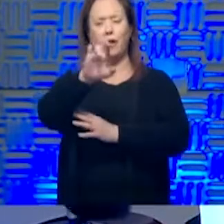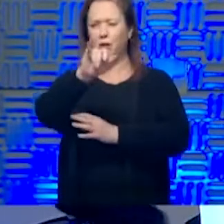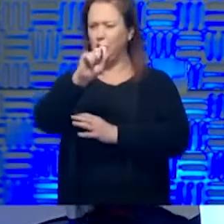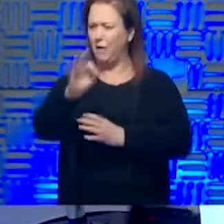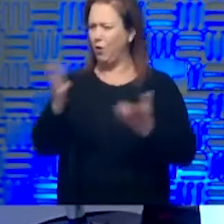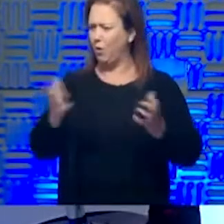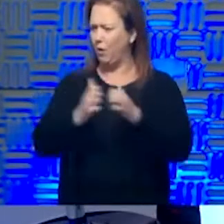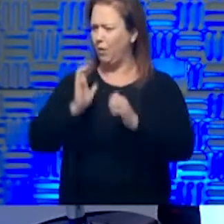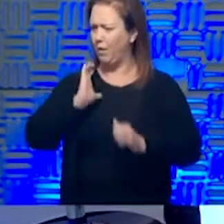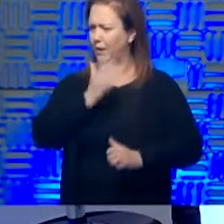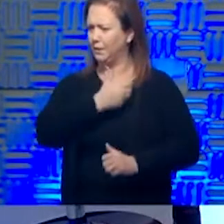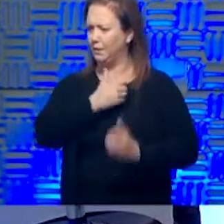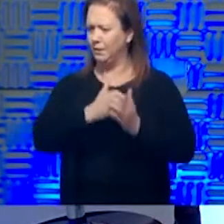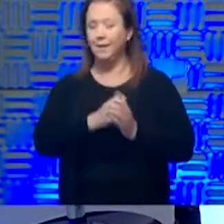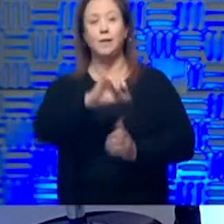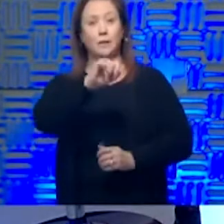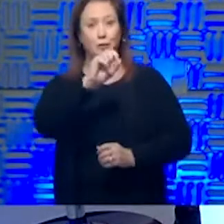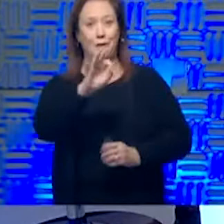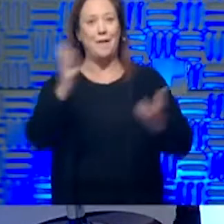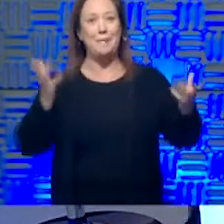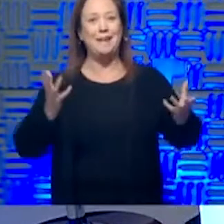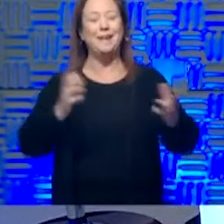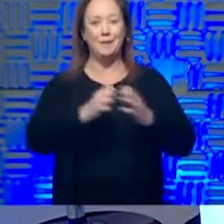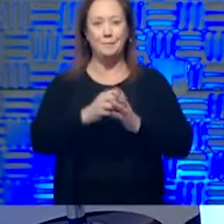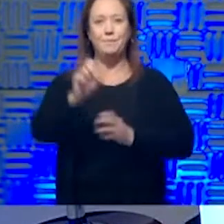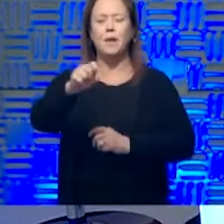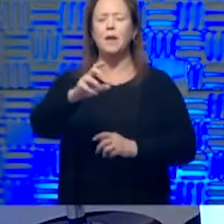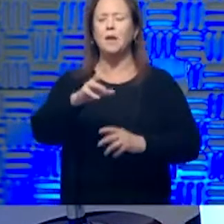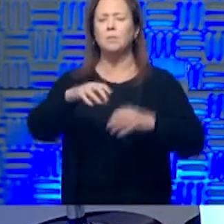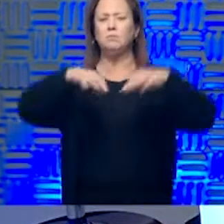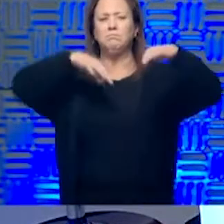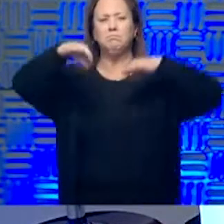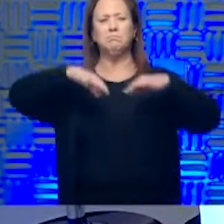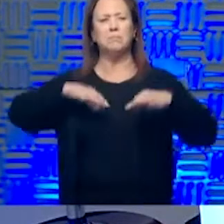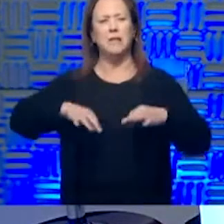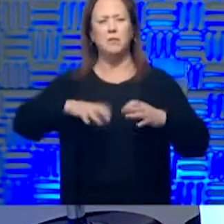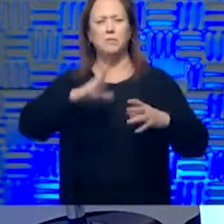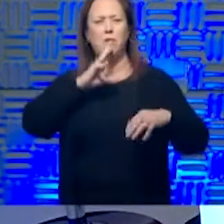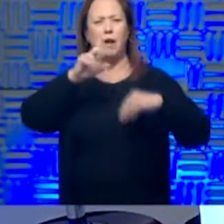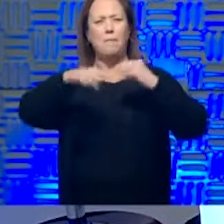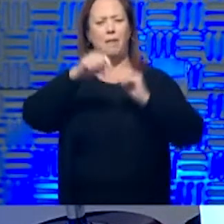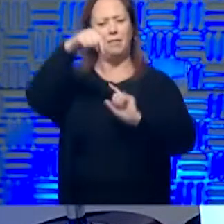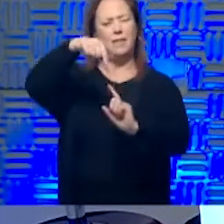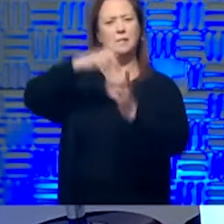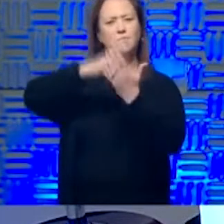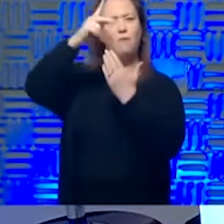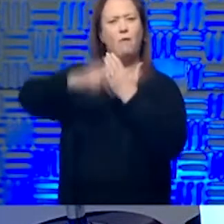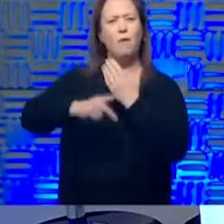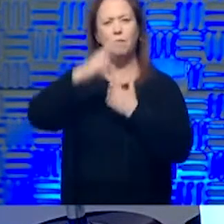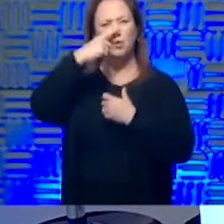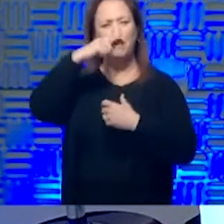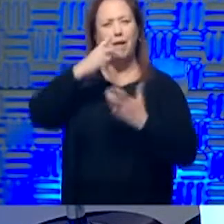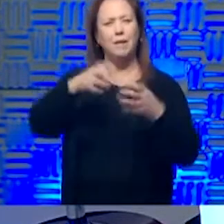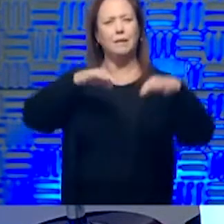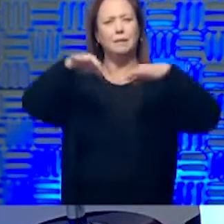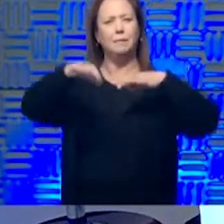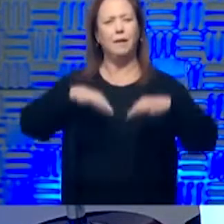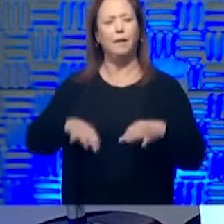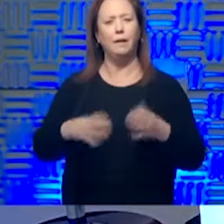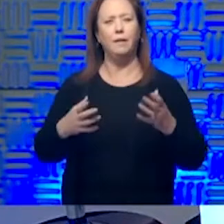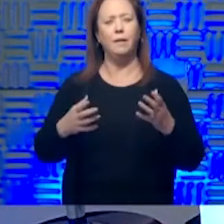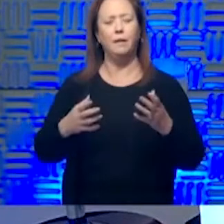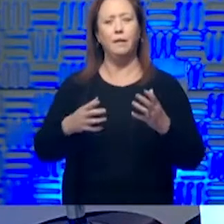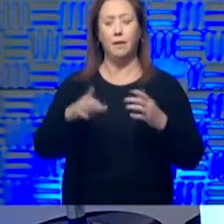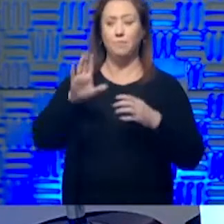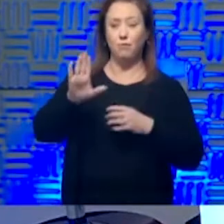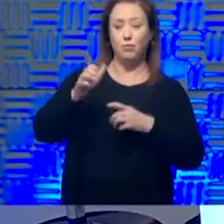on the line with us now? Yeah, I am. So Jeff, talk to us a little bit. How did this? Where did this get started? And as both a